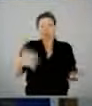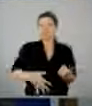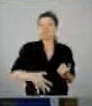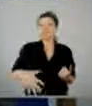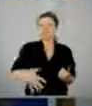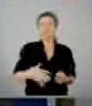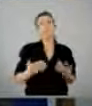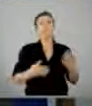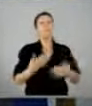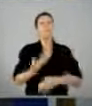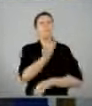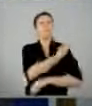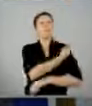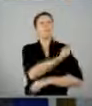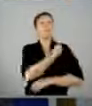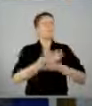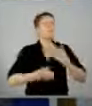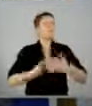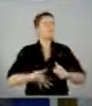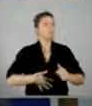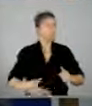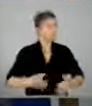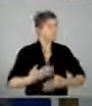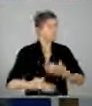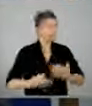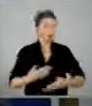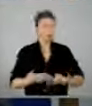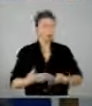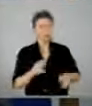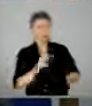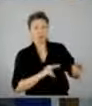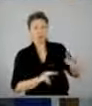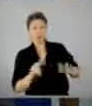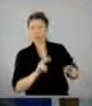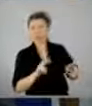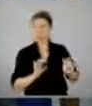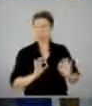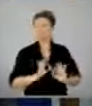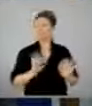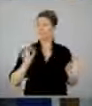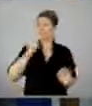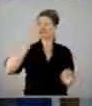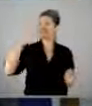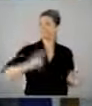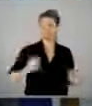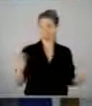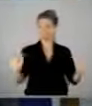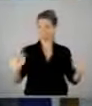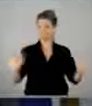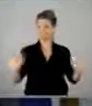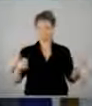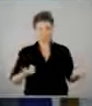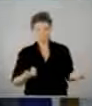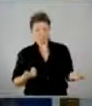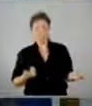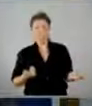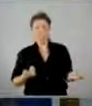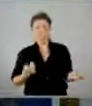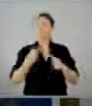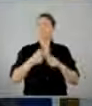those trials, and there haven't been reports of adverse outcomes. The other thing that regulators worldwide are